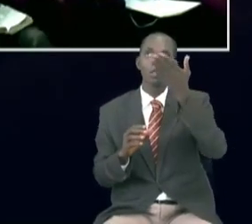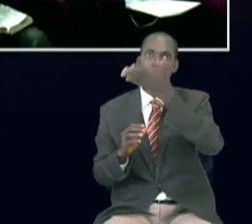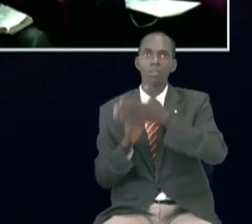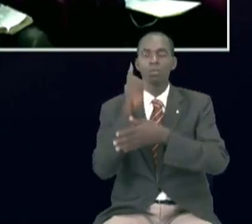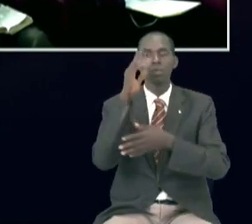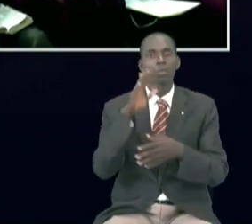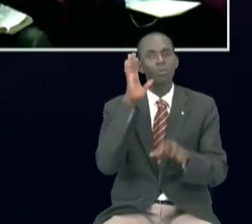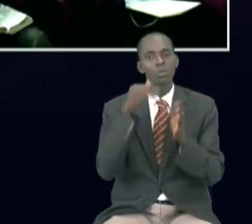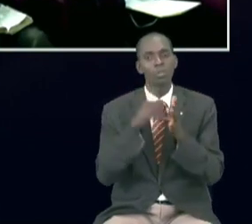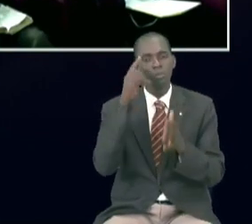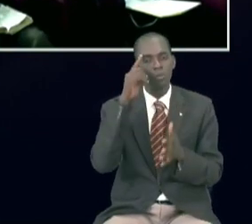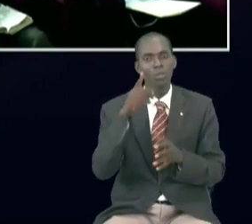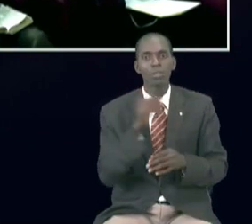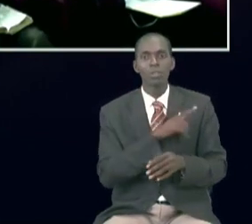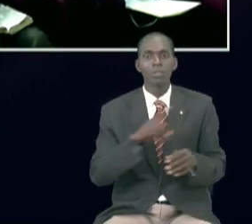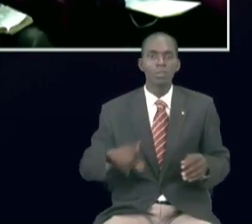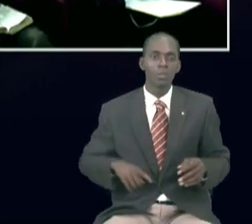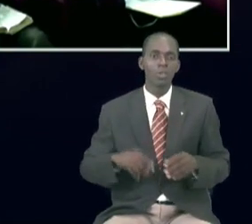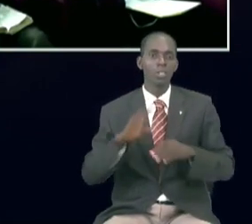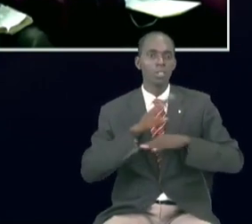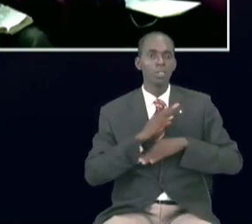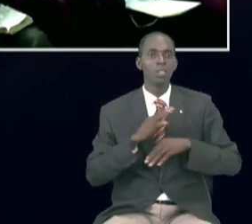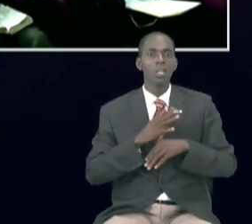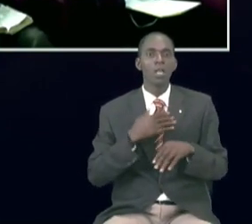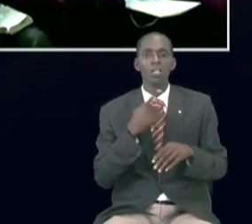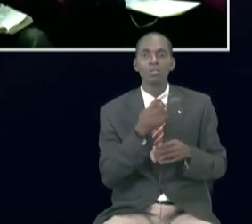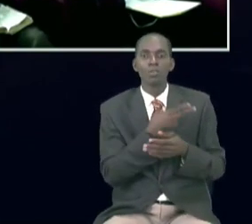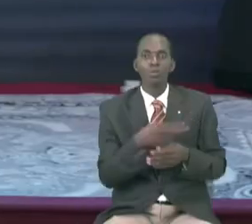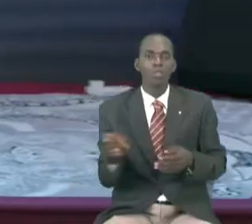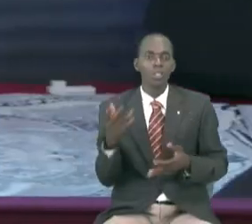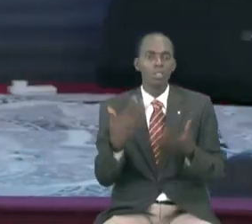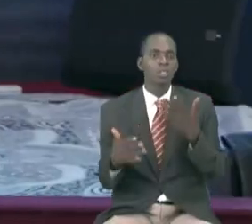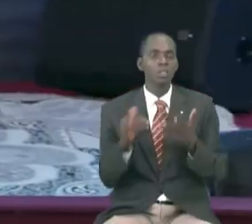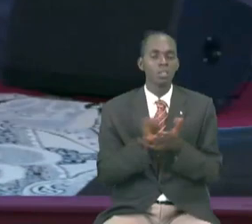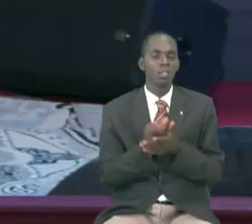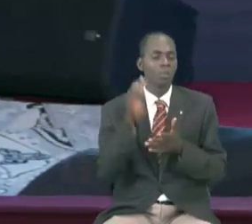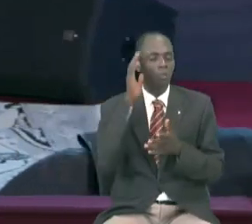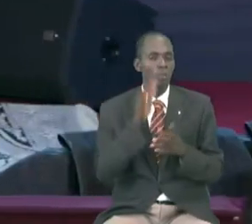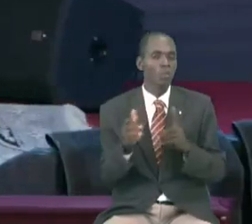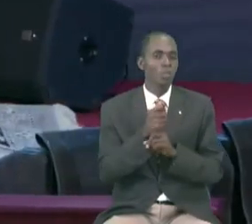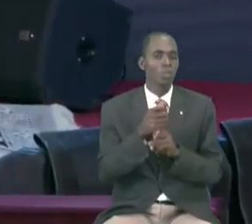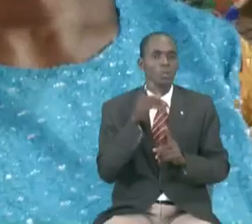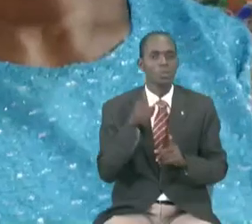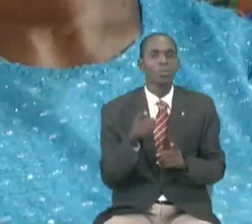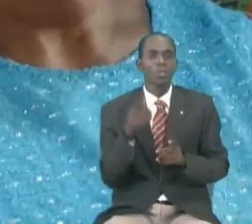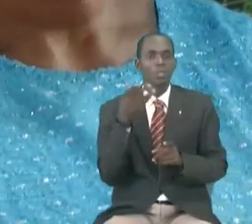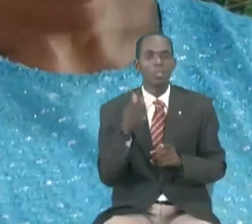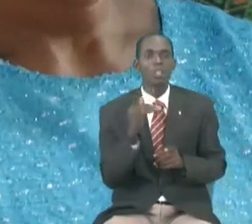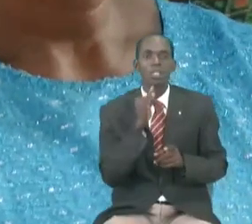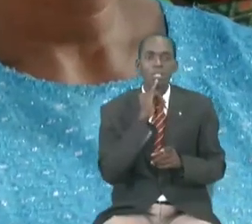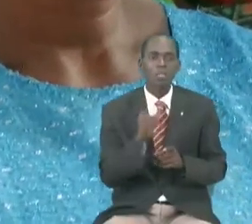an unsanctified, unsatisfied person. Look at verse 7. In verse 7 it says, but God